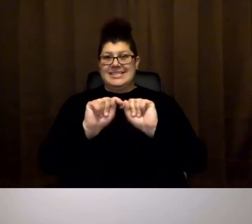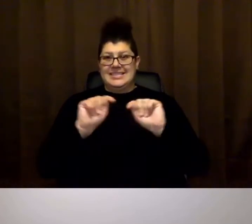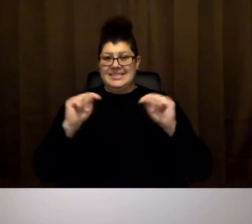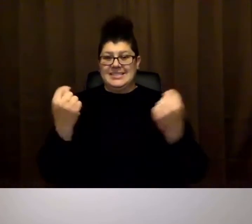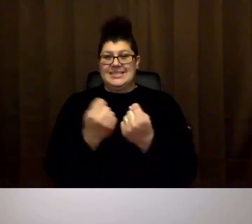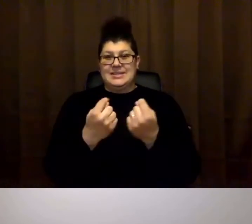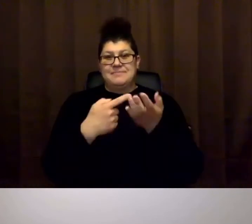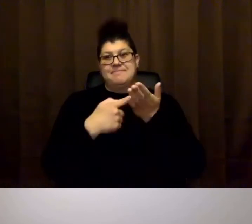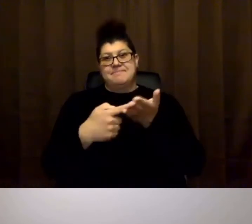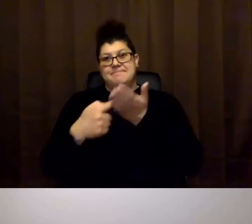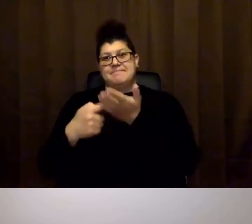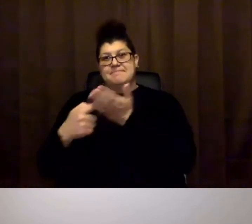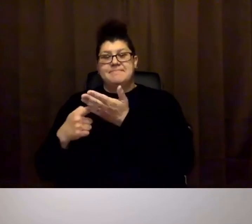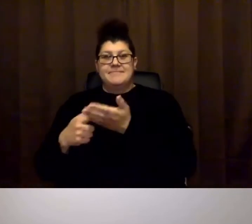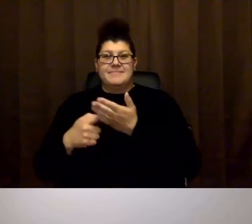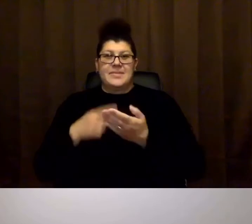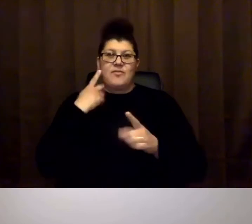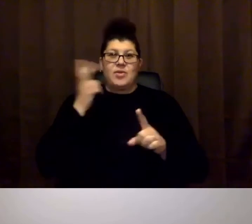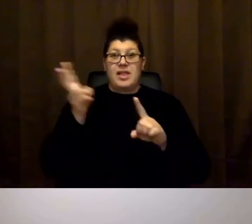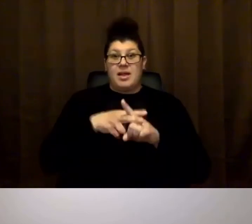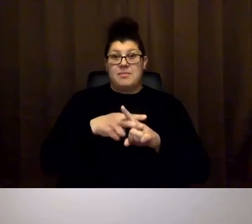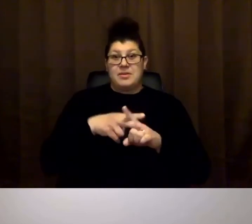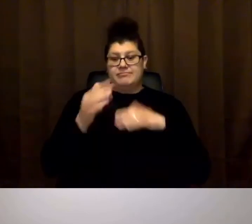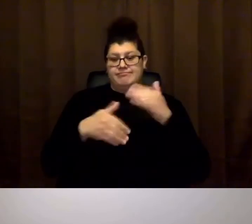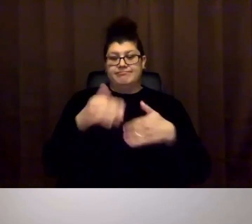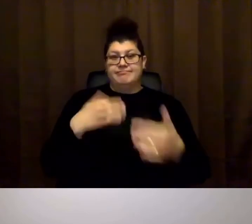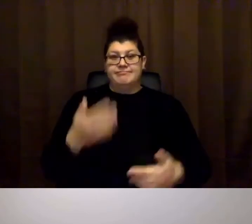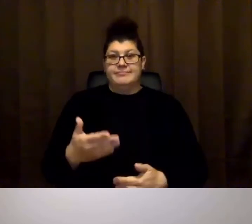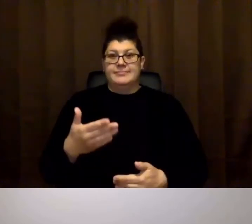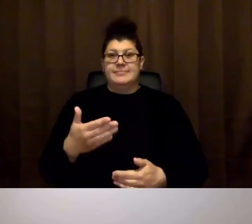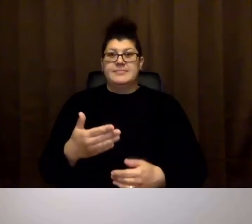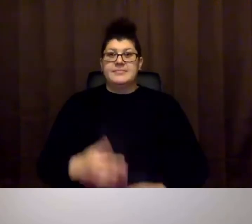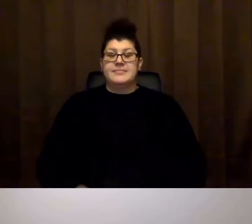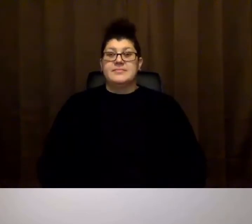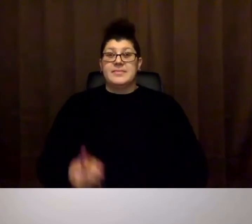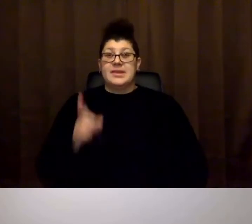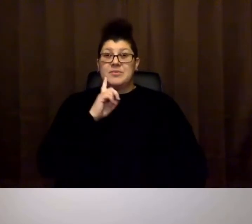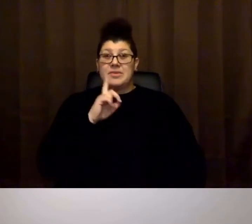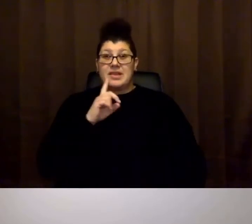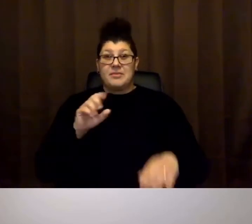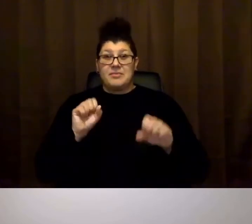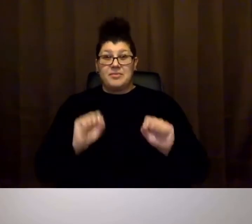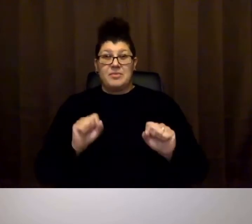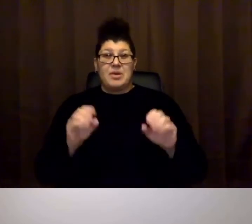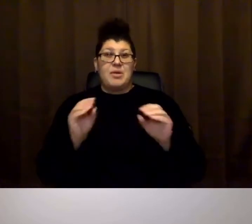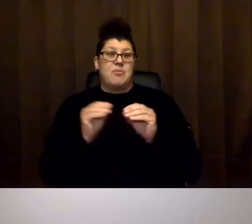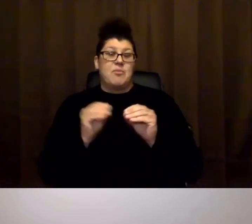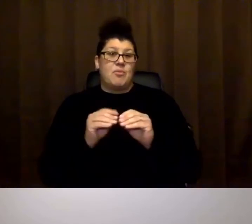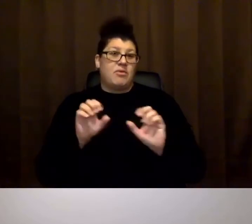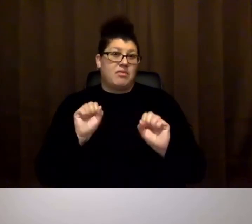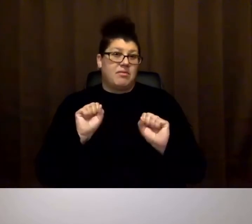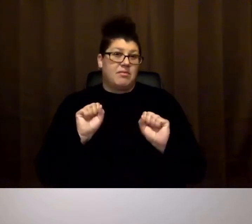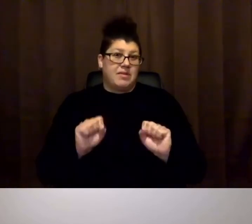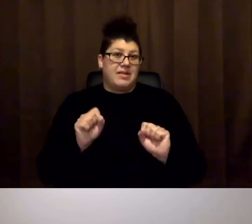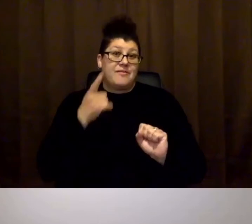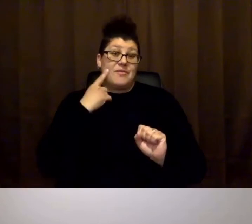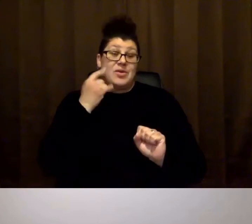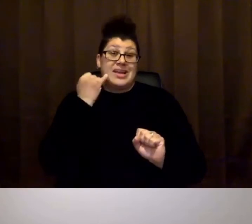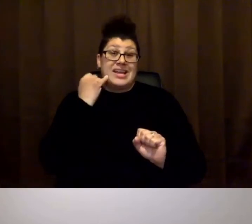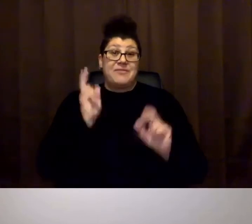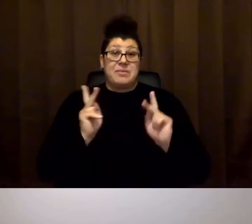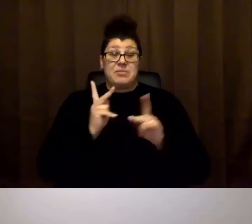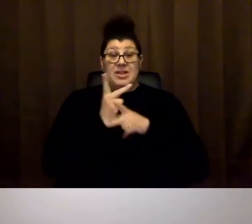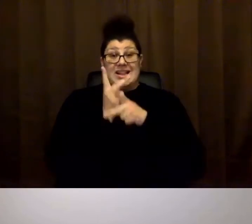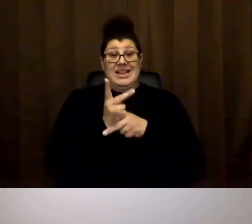our application process. So there's some more eligibility to assess that later on. Caregivers who are approved for